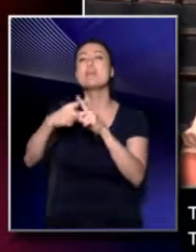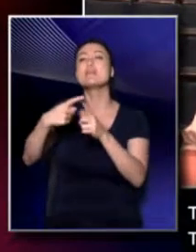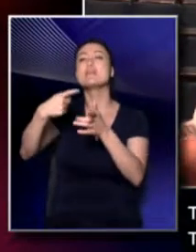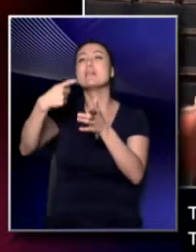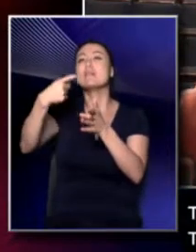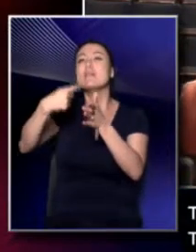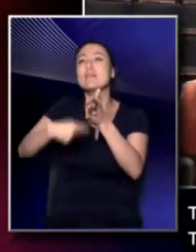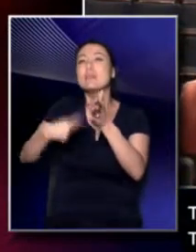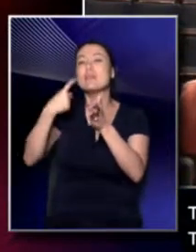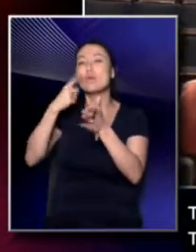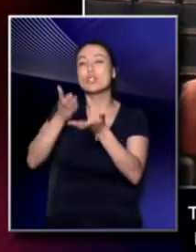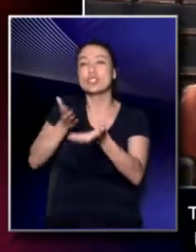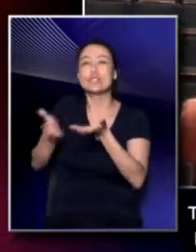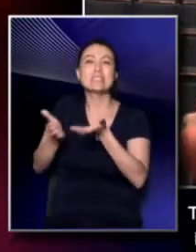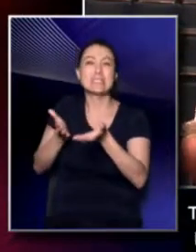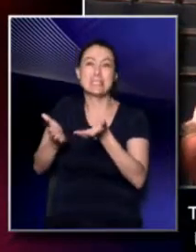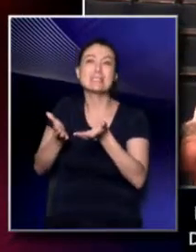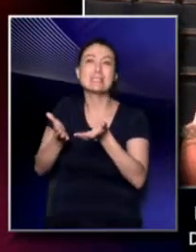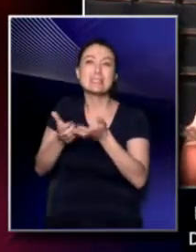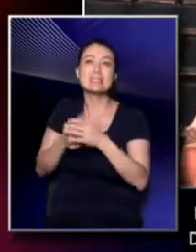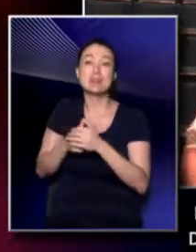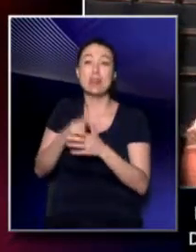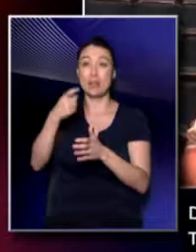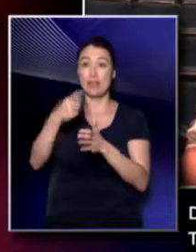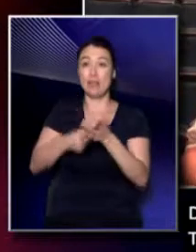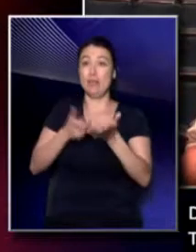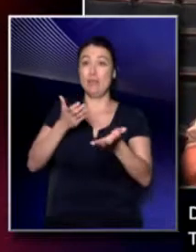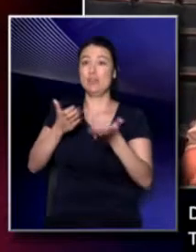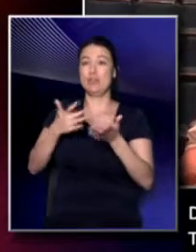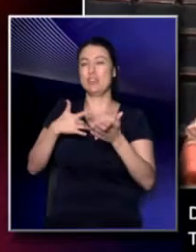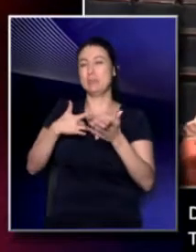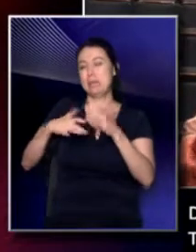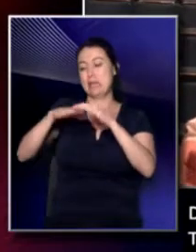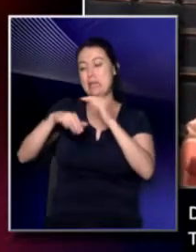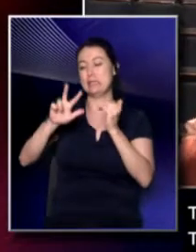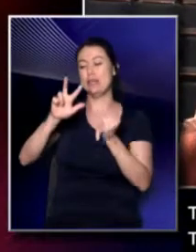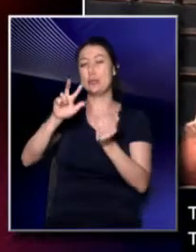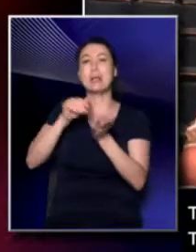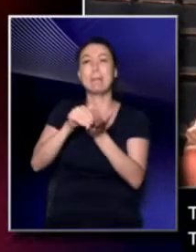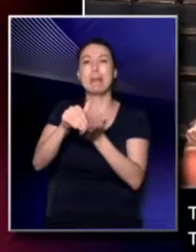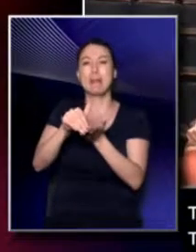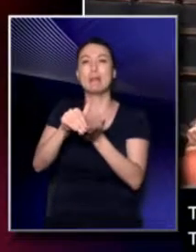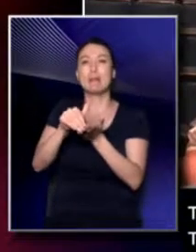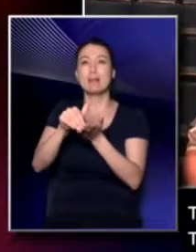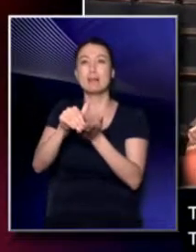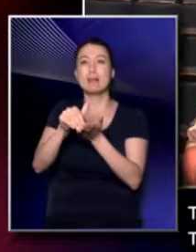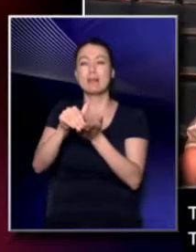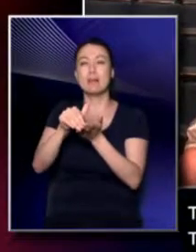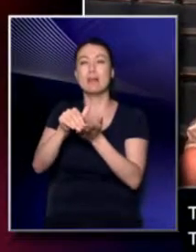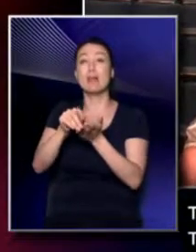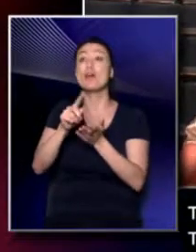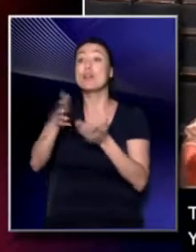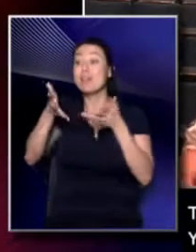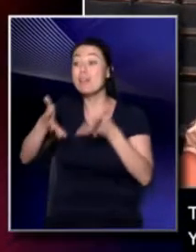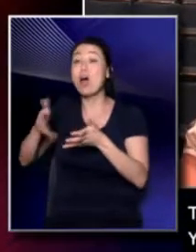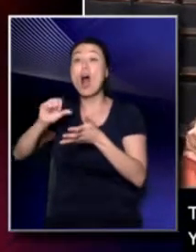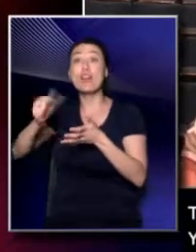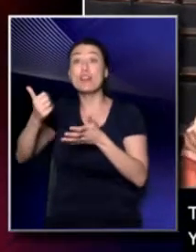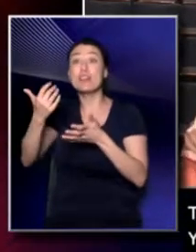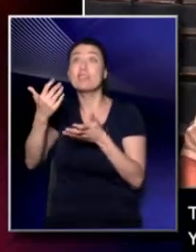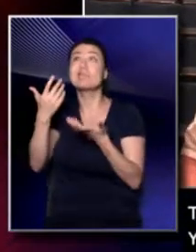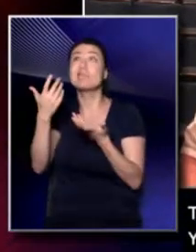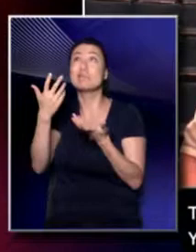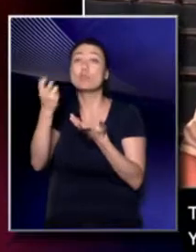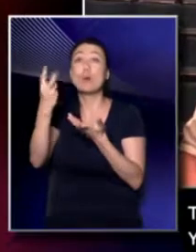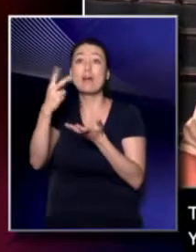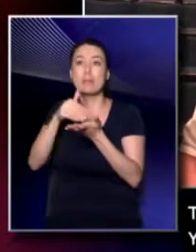dollars. The fee-for-service dollars typically are less than $3 million a year. The remainder is collection on the institutional voucher for kids that we serve through our